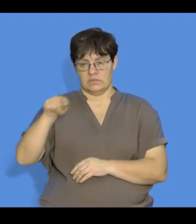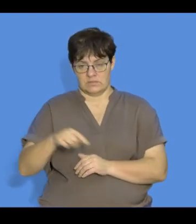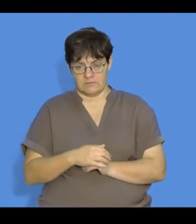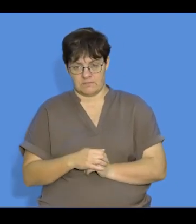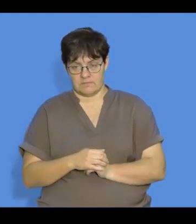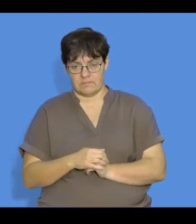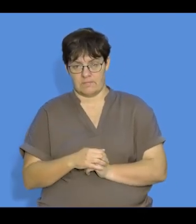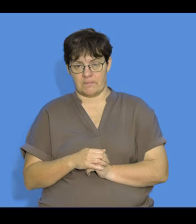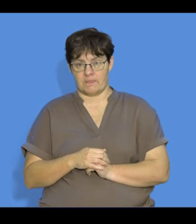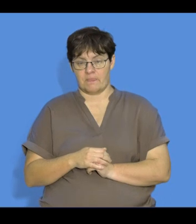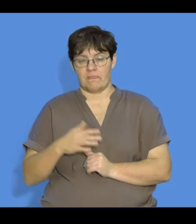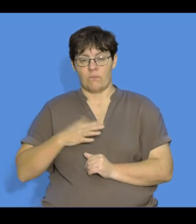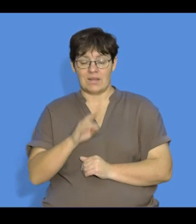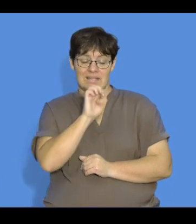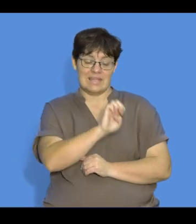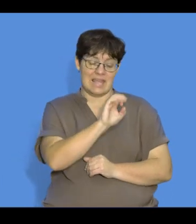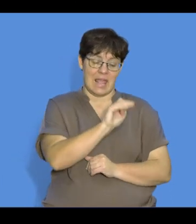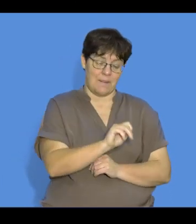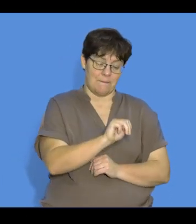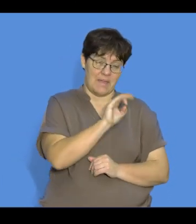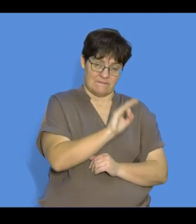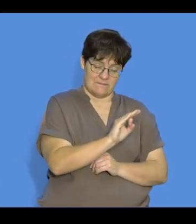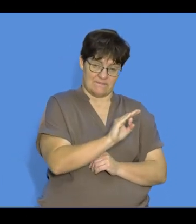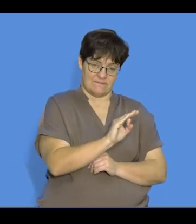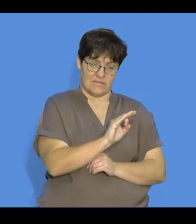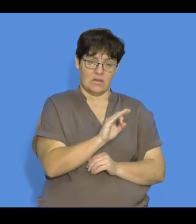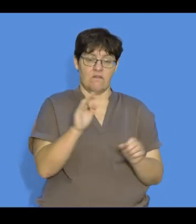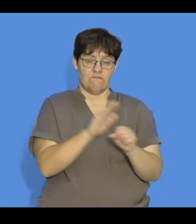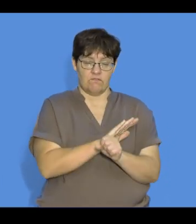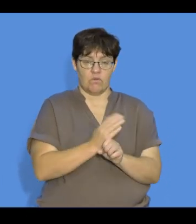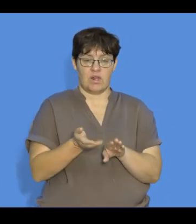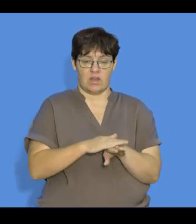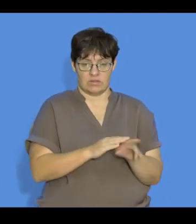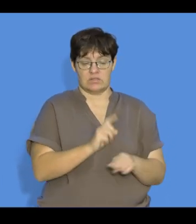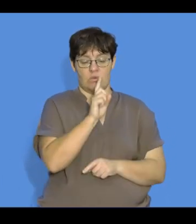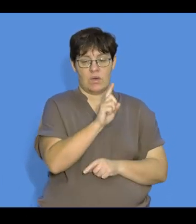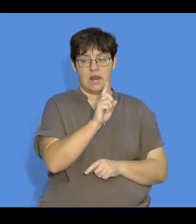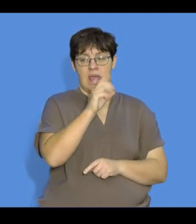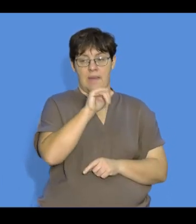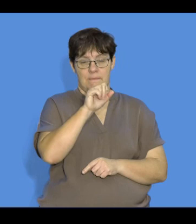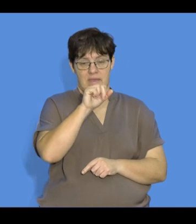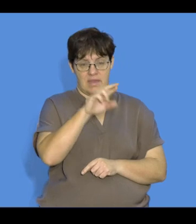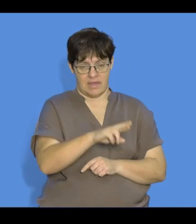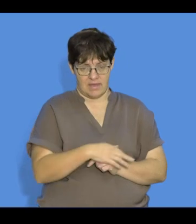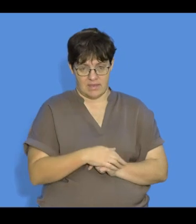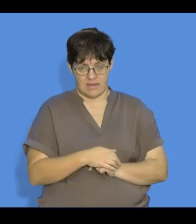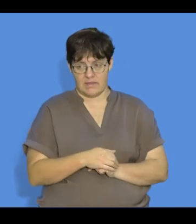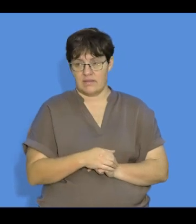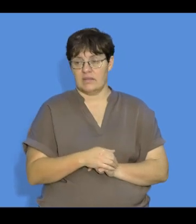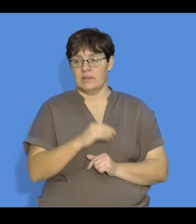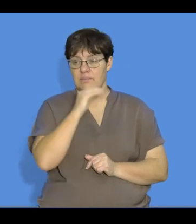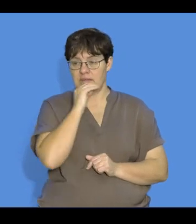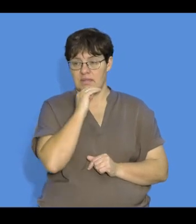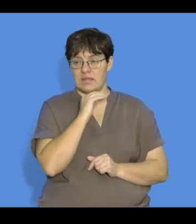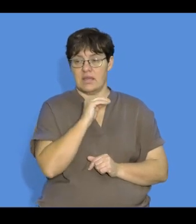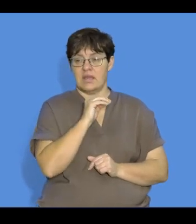8.2 ohms, right? So we're looking for our EMF. We've got the total current, which is 1 ampere. That